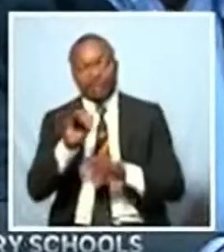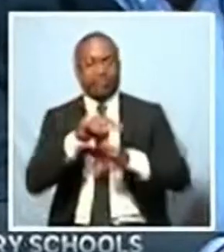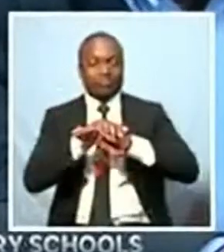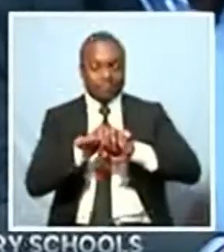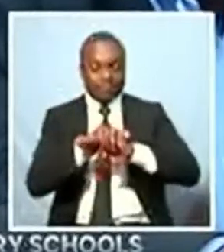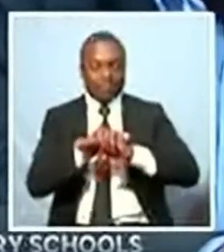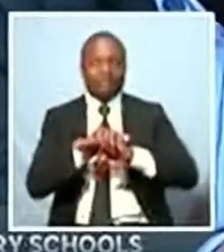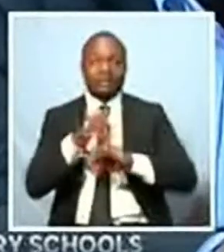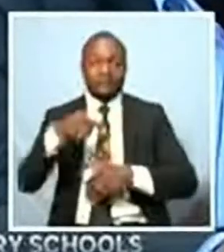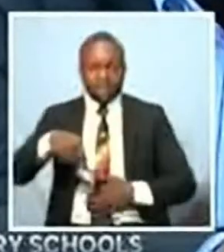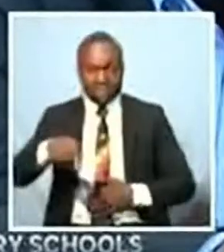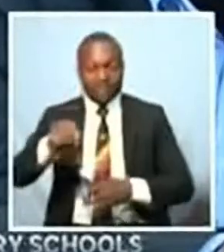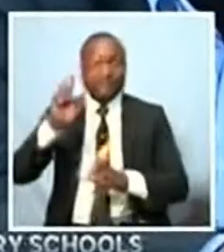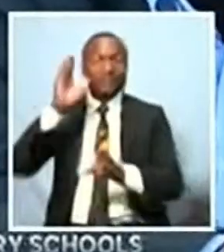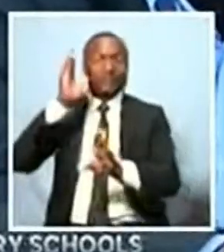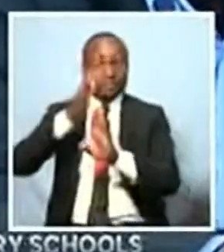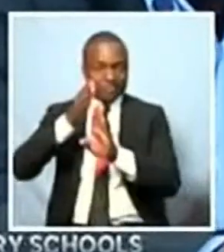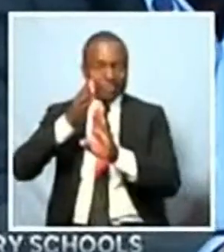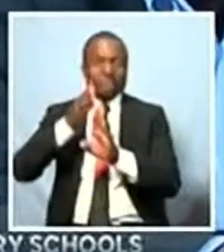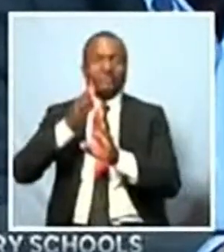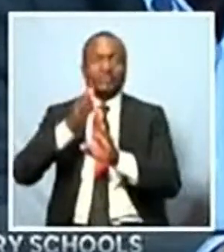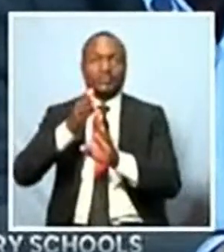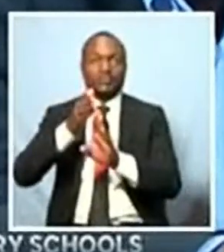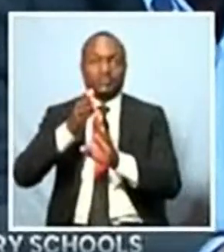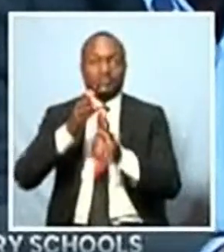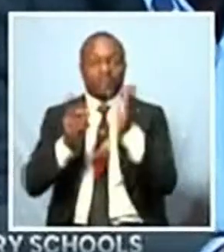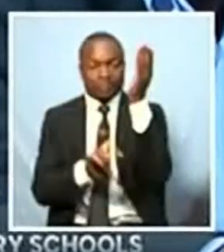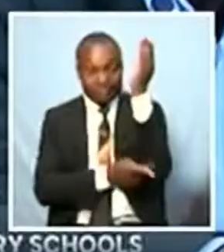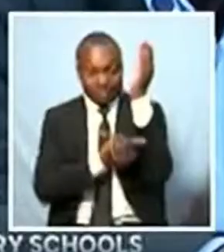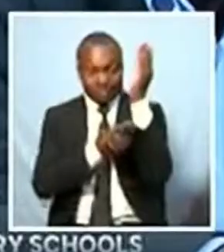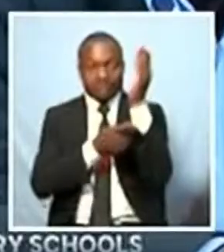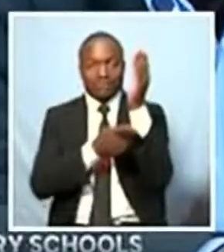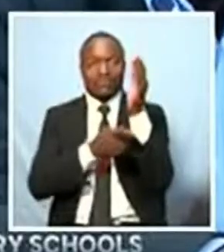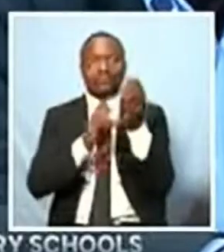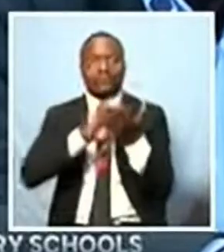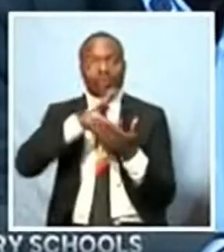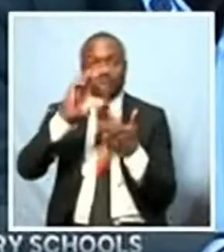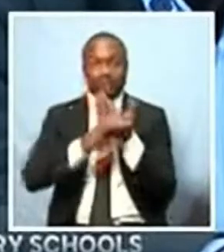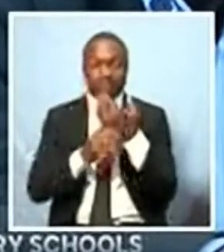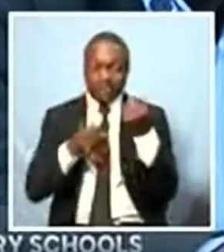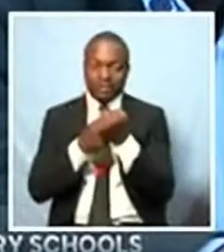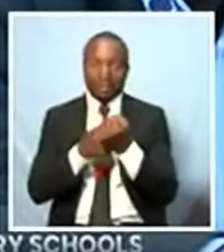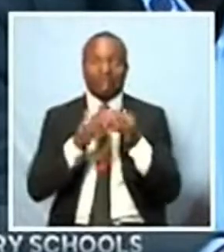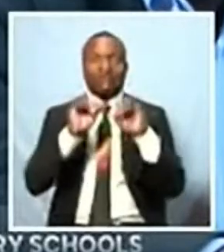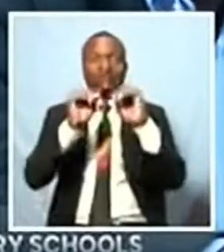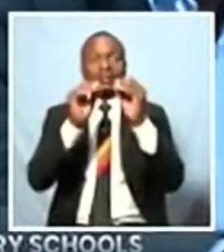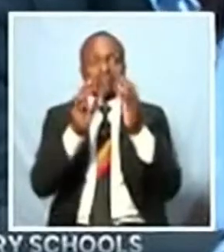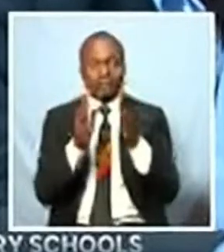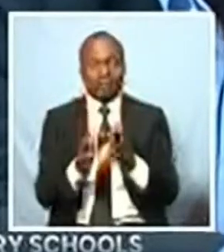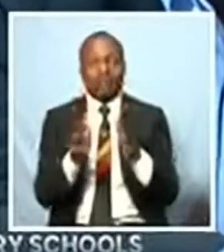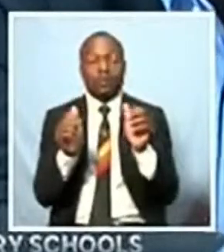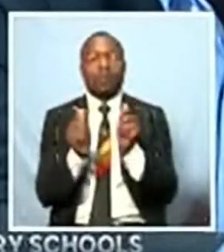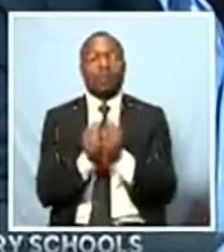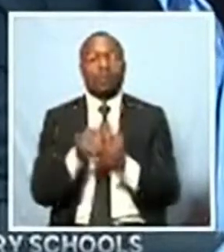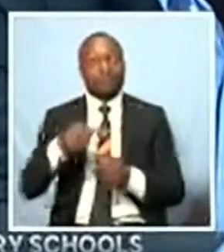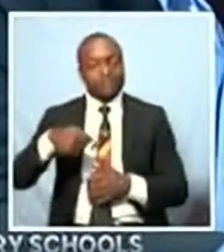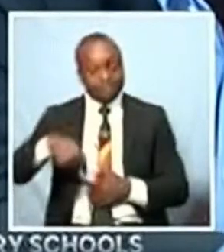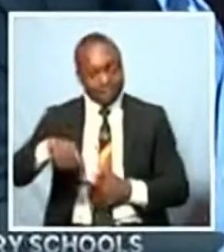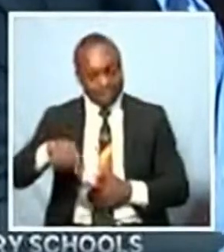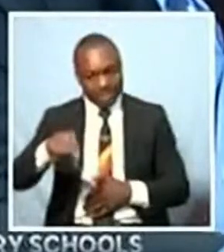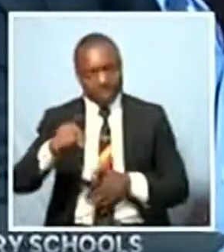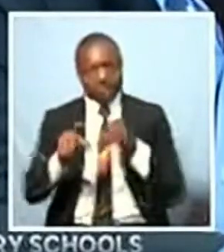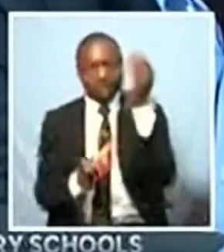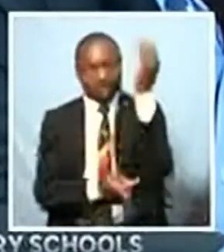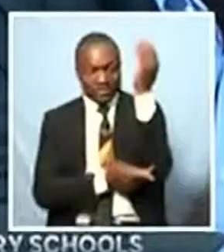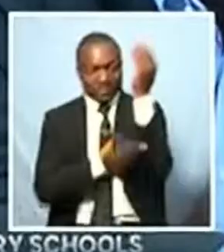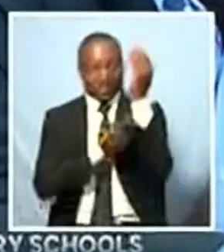integrating sustainable development into the curricula, and supporting teacher training aligned with the Sustainable Development